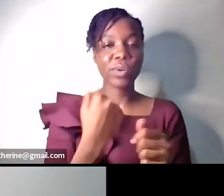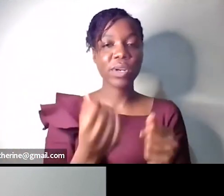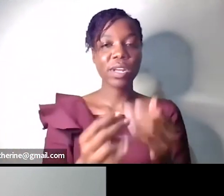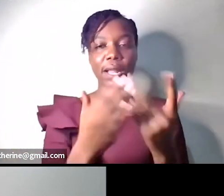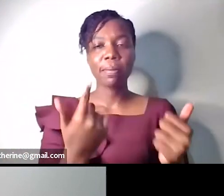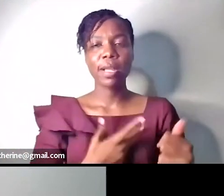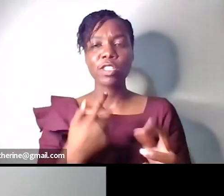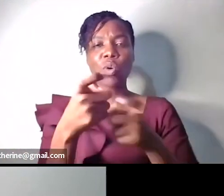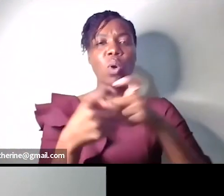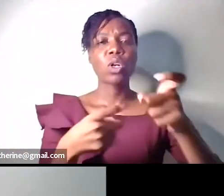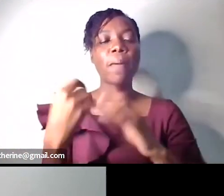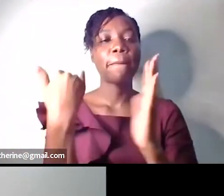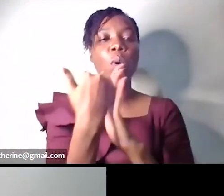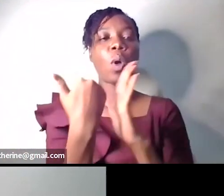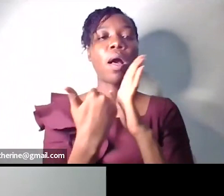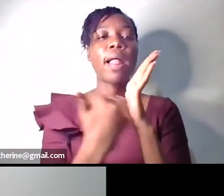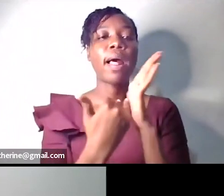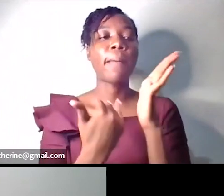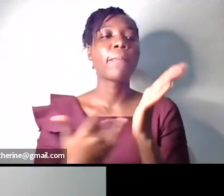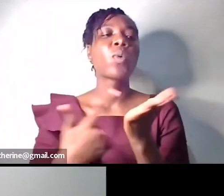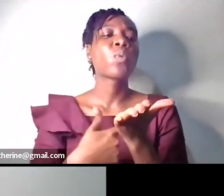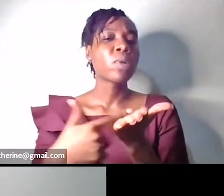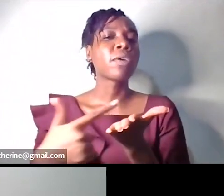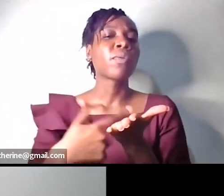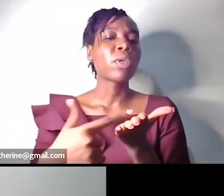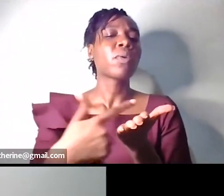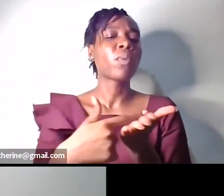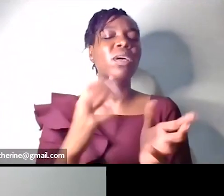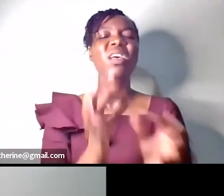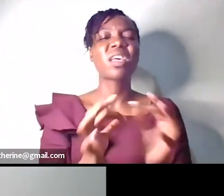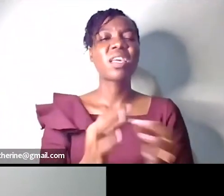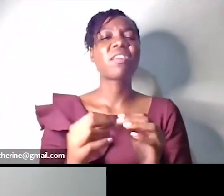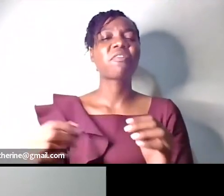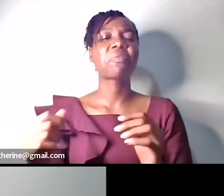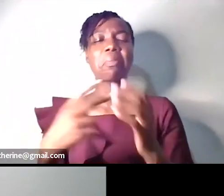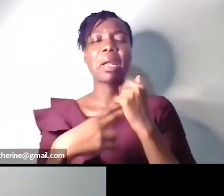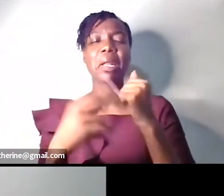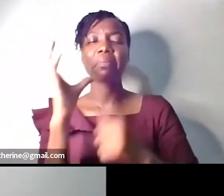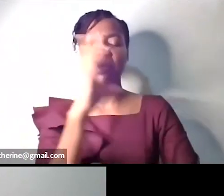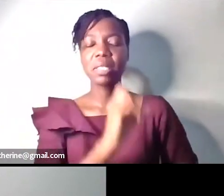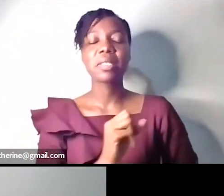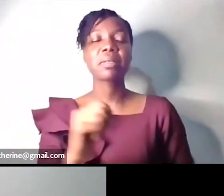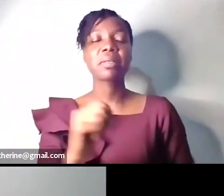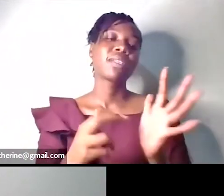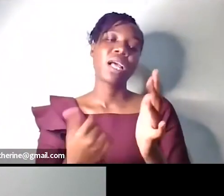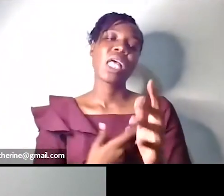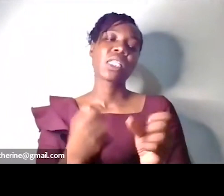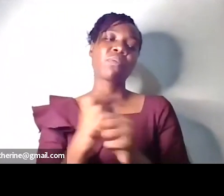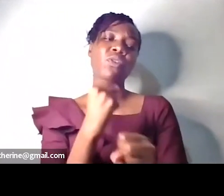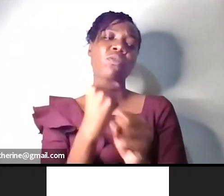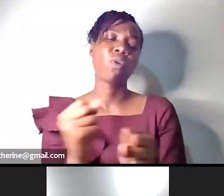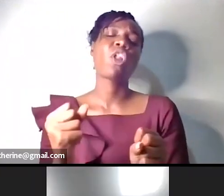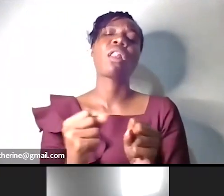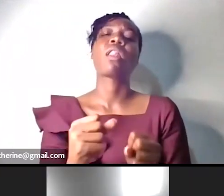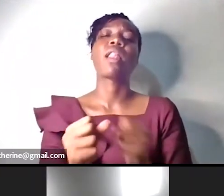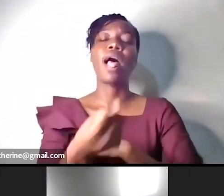programs every week. Without them, I don't think we'll be able to do much, to be honest. So it's